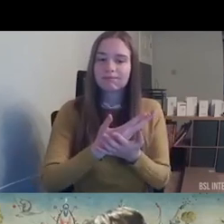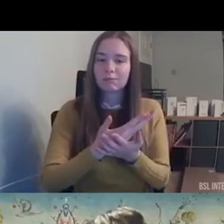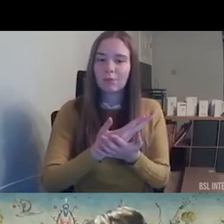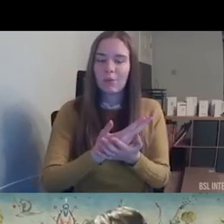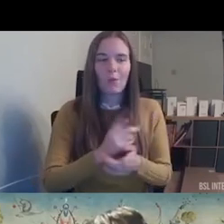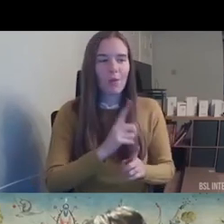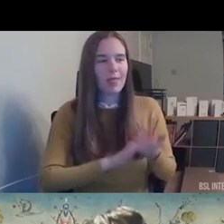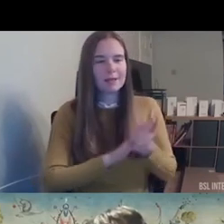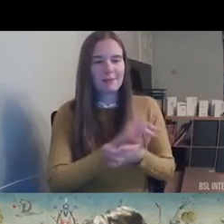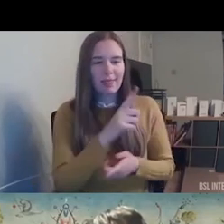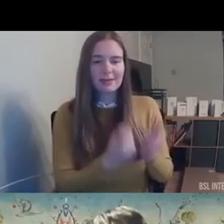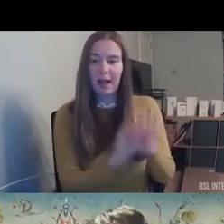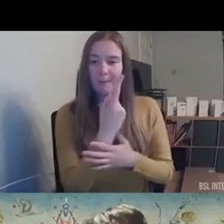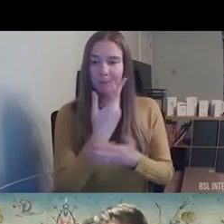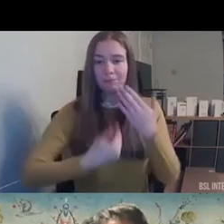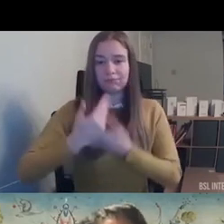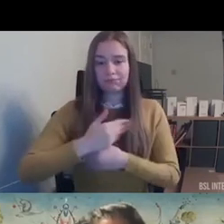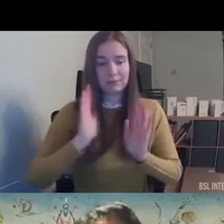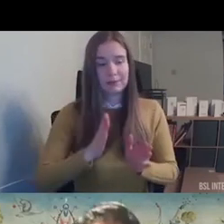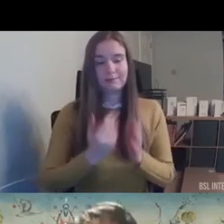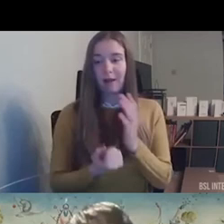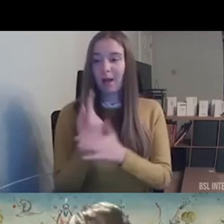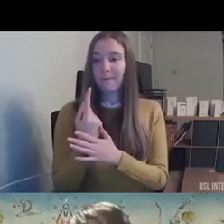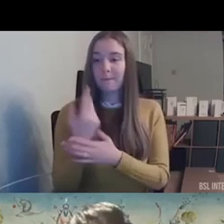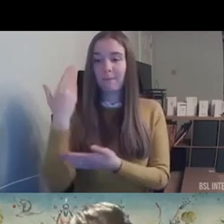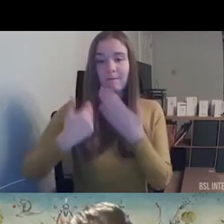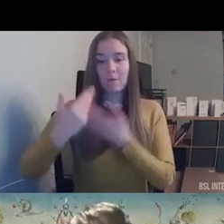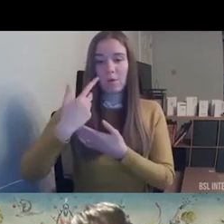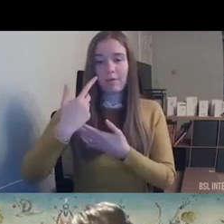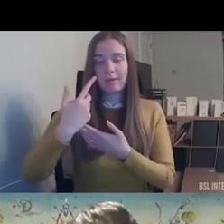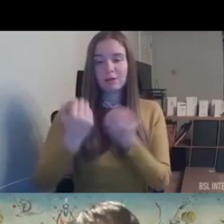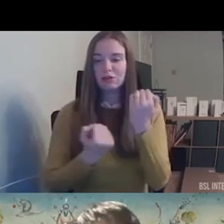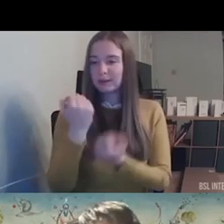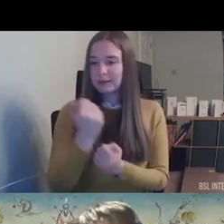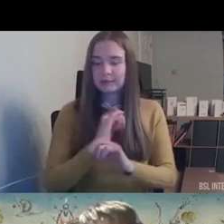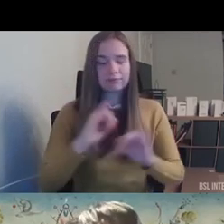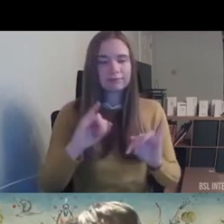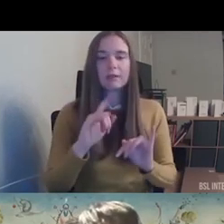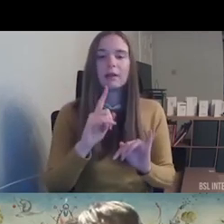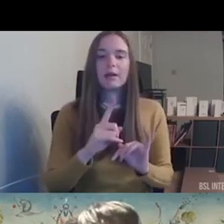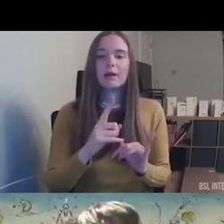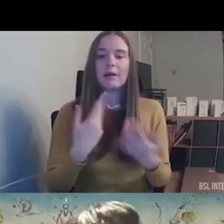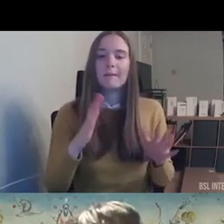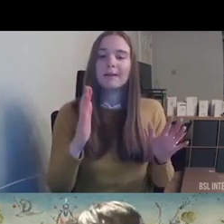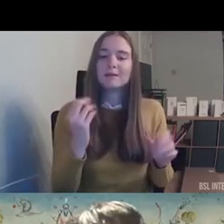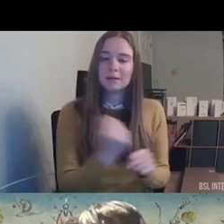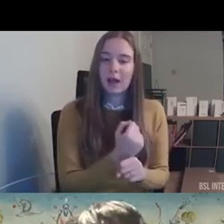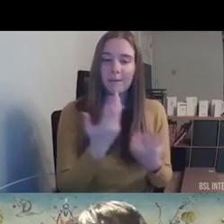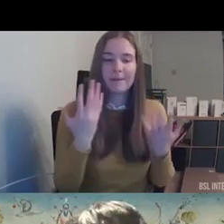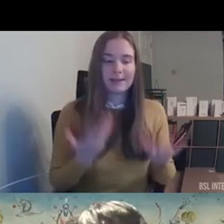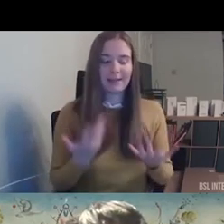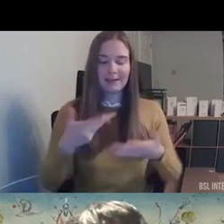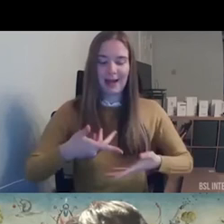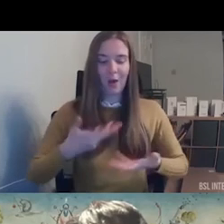happened, you know, happened before, these injustices were done, but they were done and here we are now, how do we move